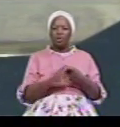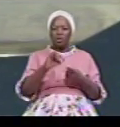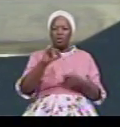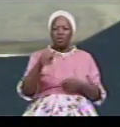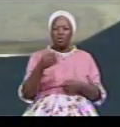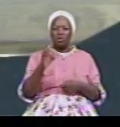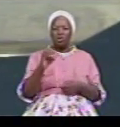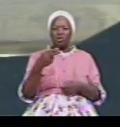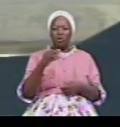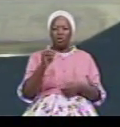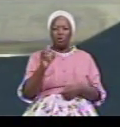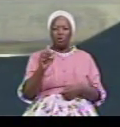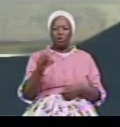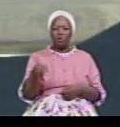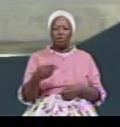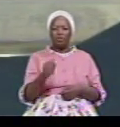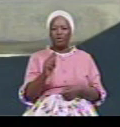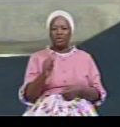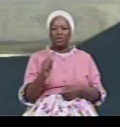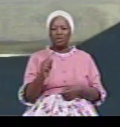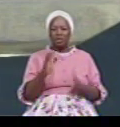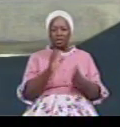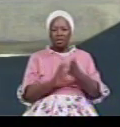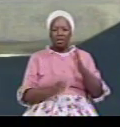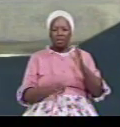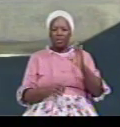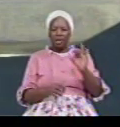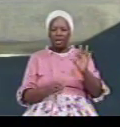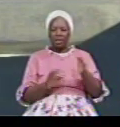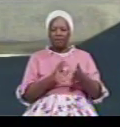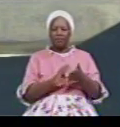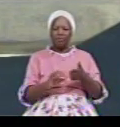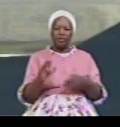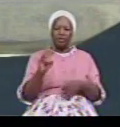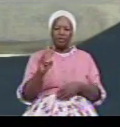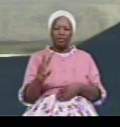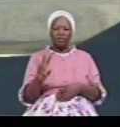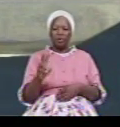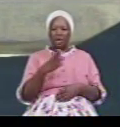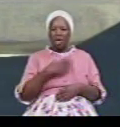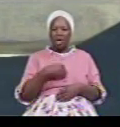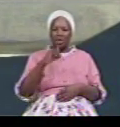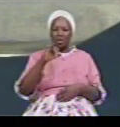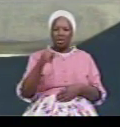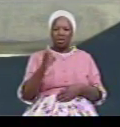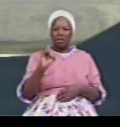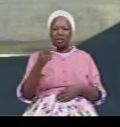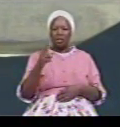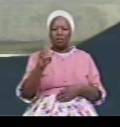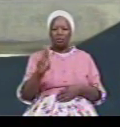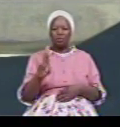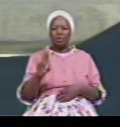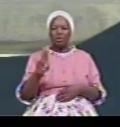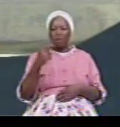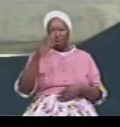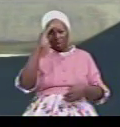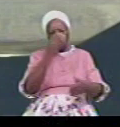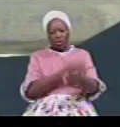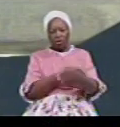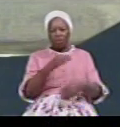Jehoshaphat, chapter 19, verse 2. And Jehu, the son of